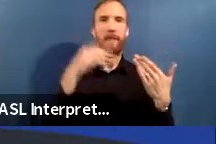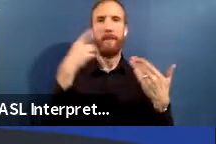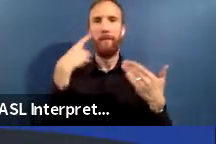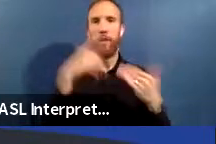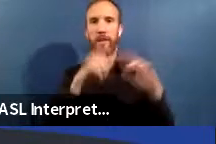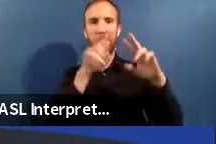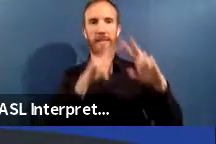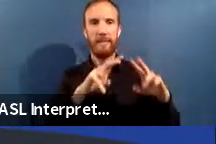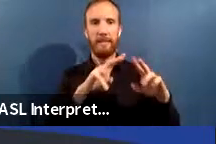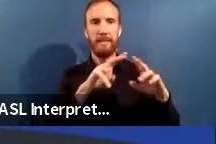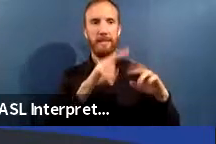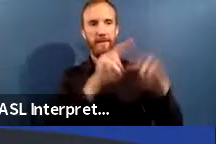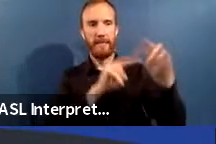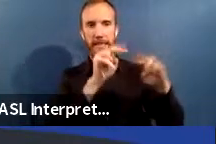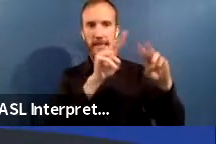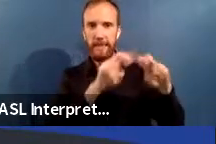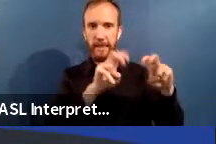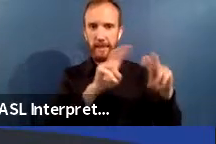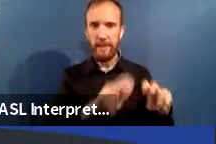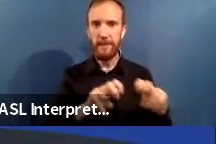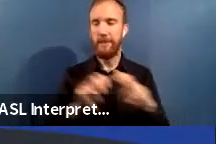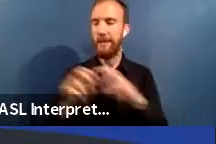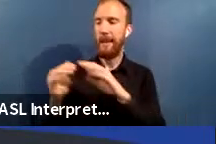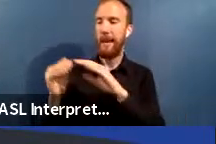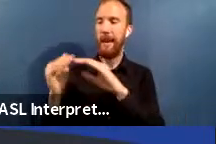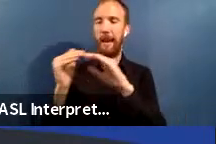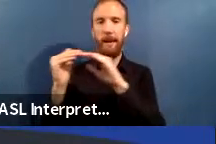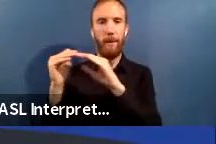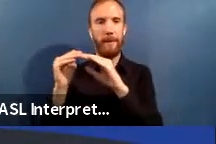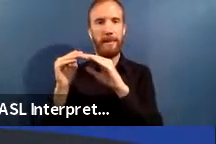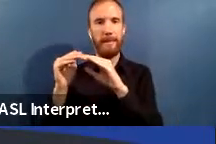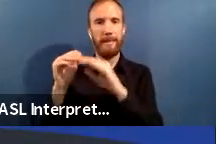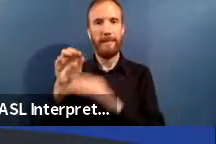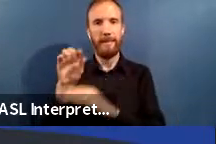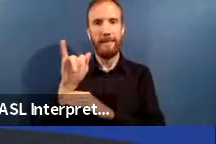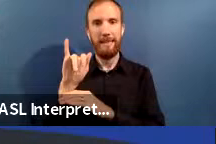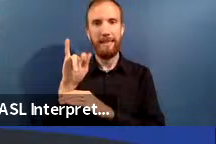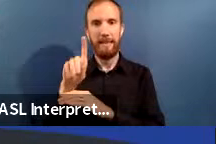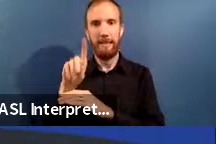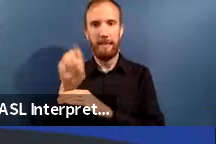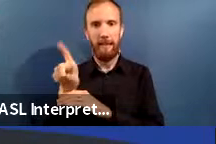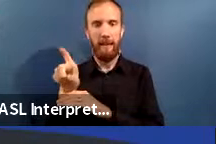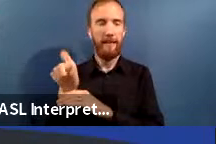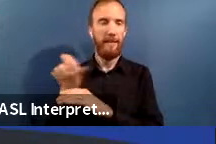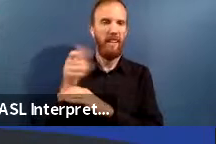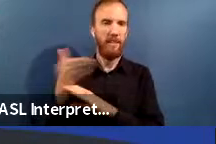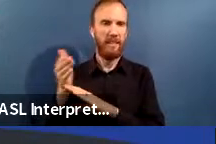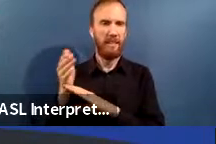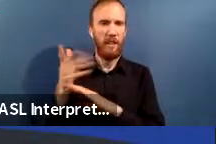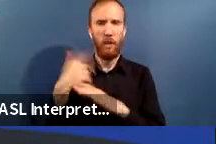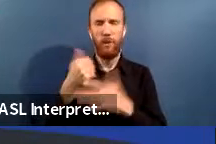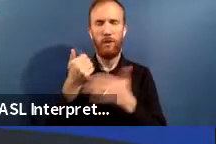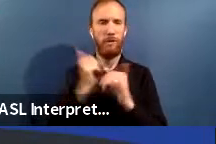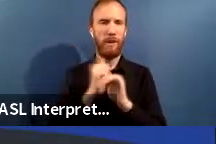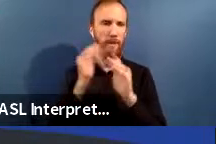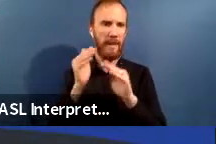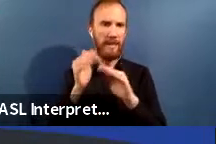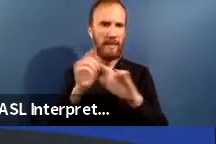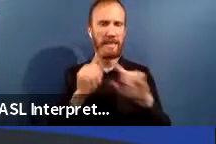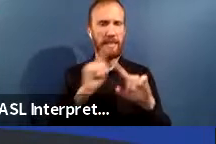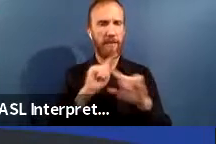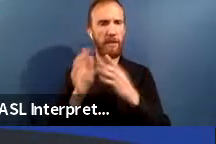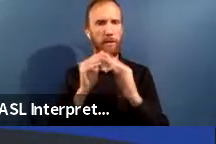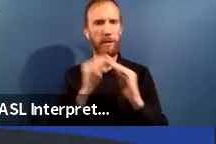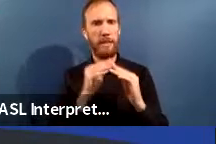equity indexing to help make sure that we pay attention to the needs of different communities, especially those that have been historically underserved.